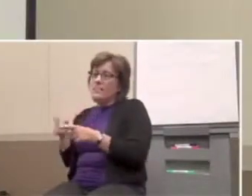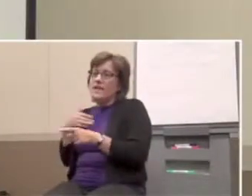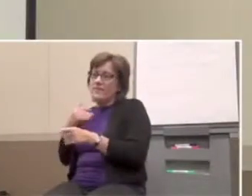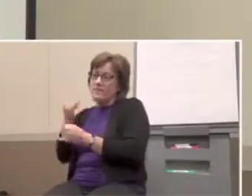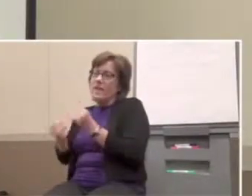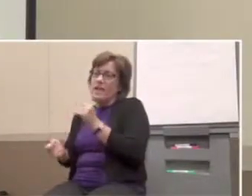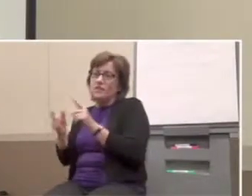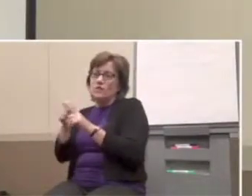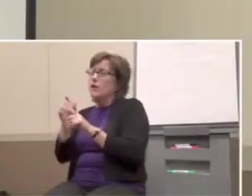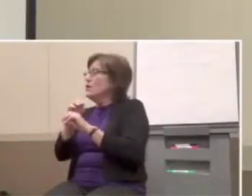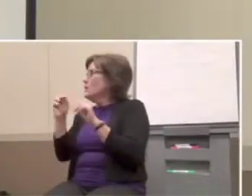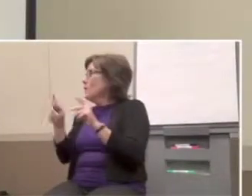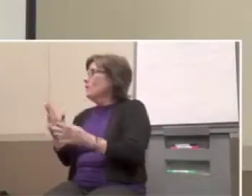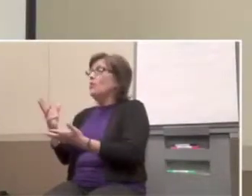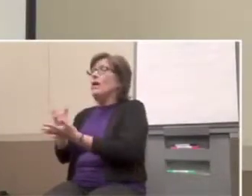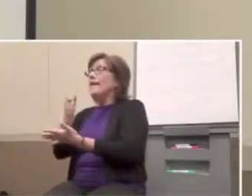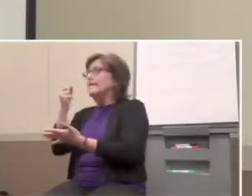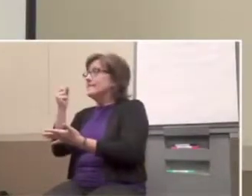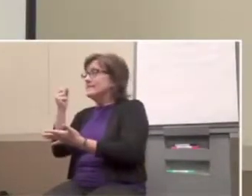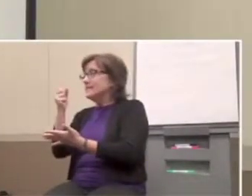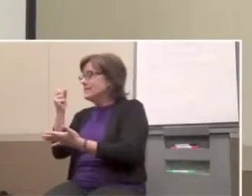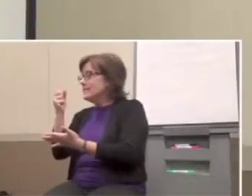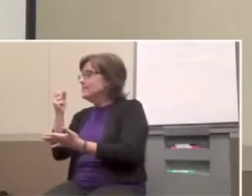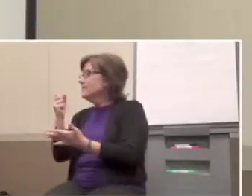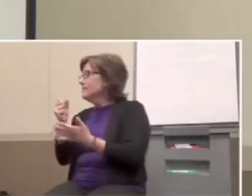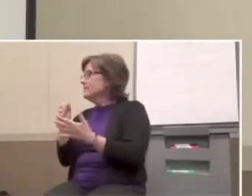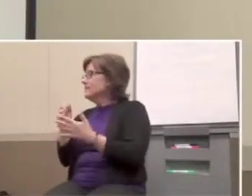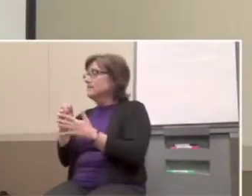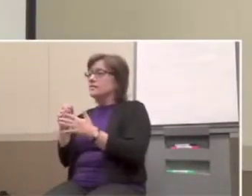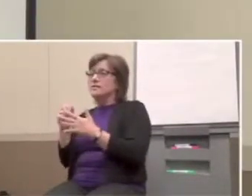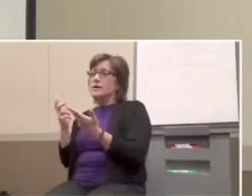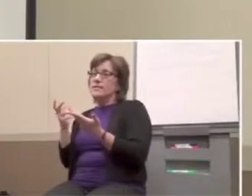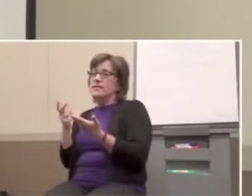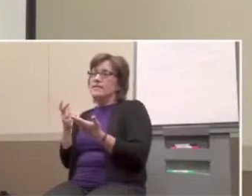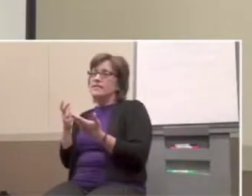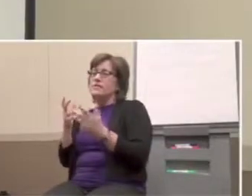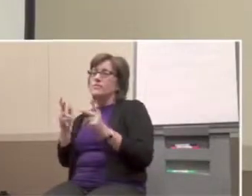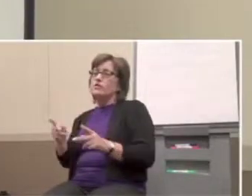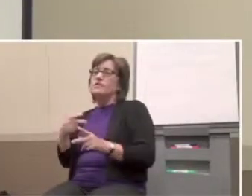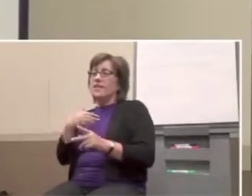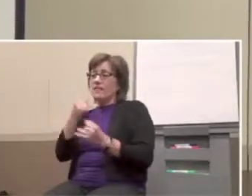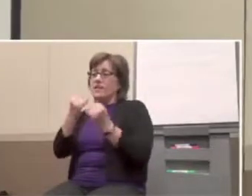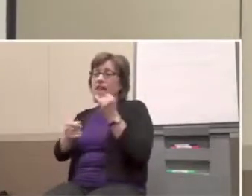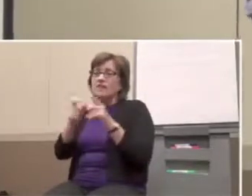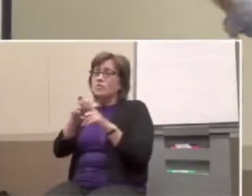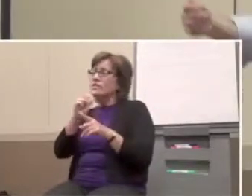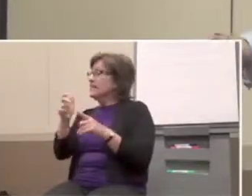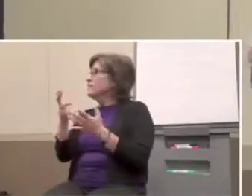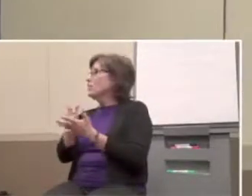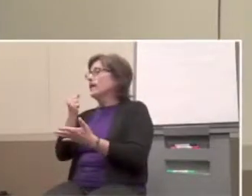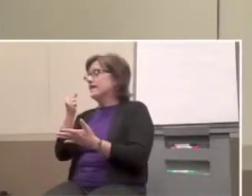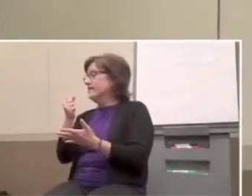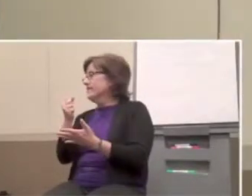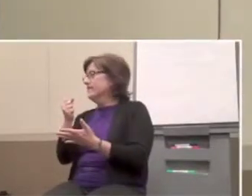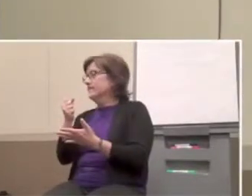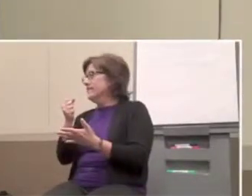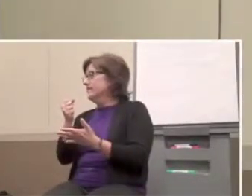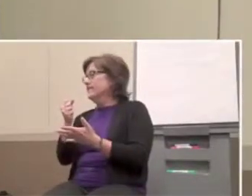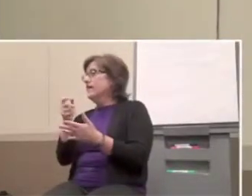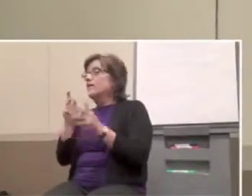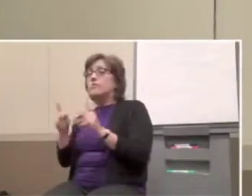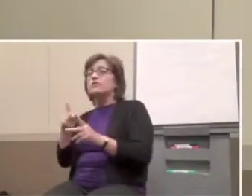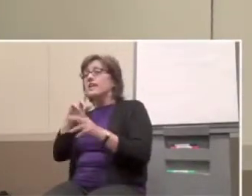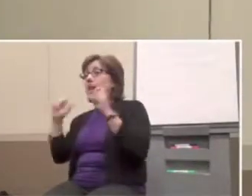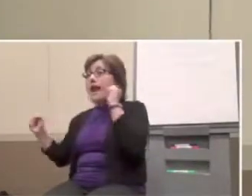Nobody wins the argument. The person who has the last word isn't the winner of the argument. The person who's the loudest isn't the one who wins